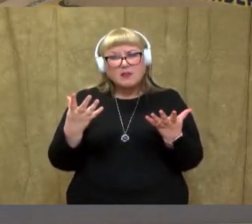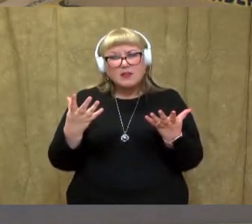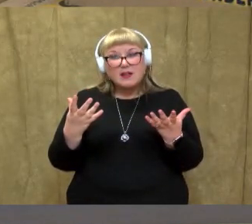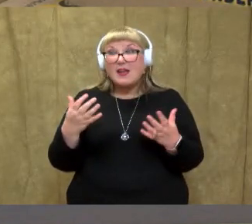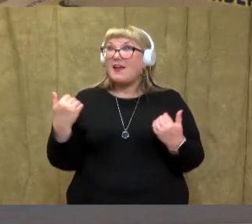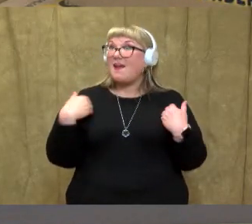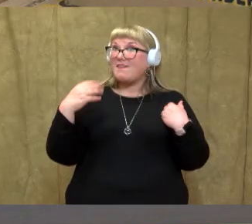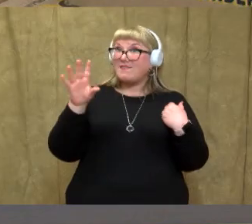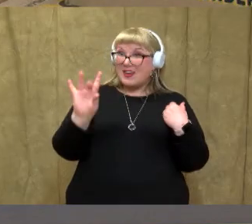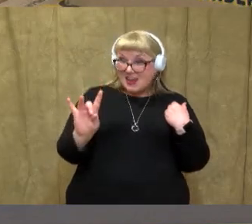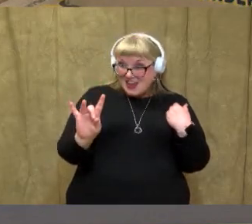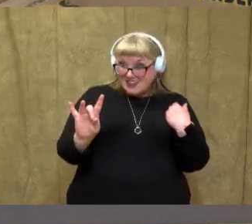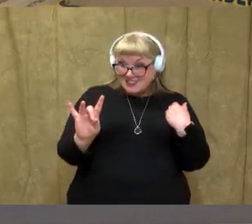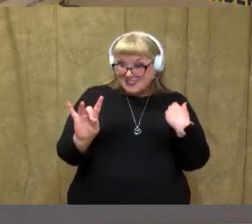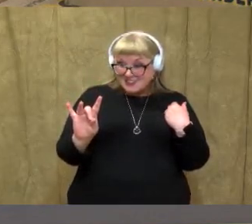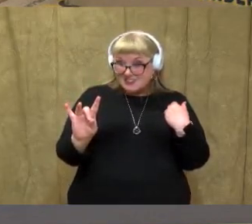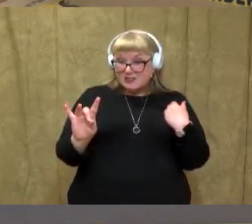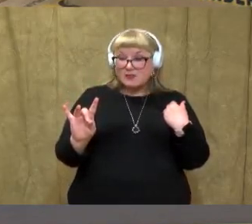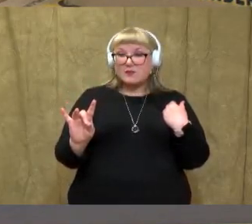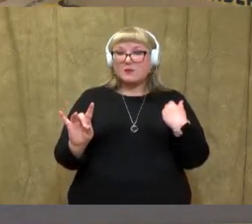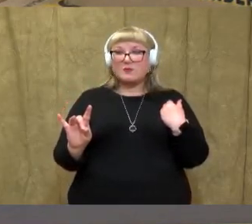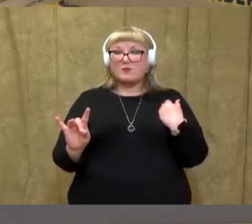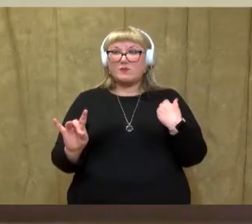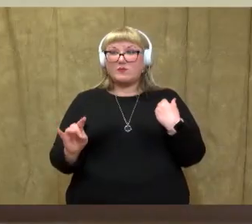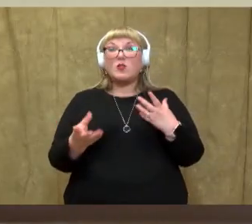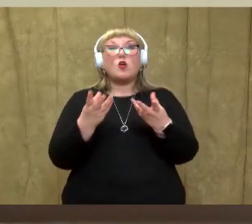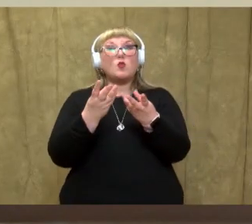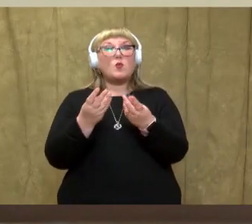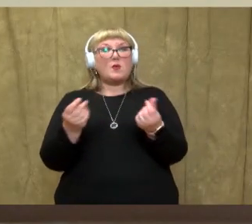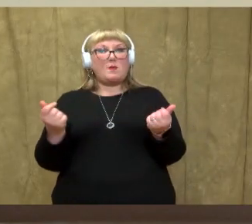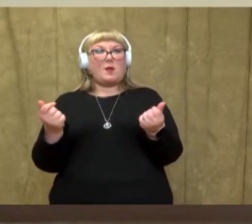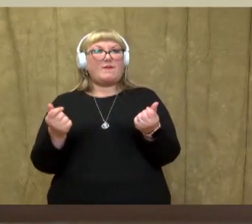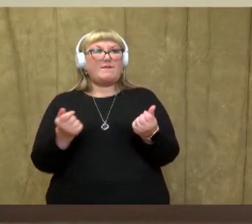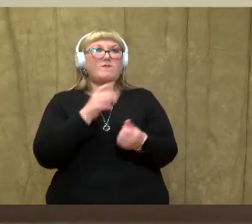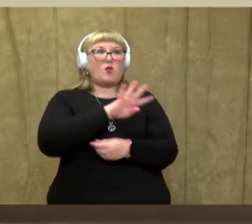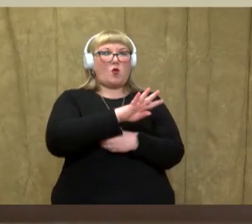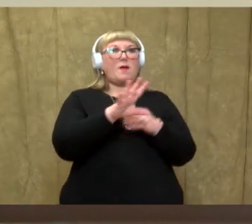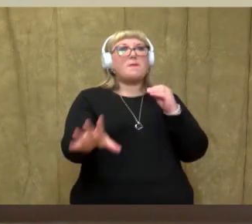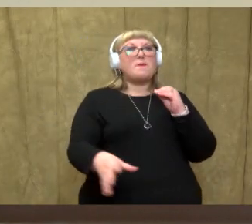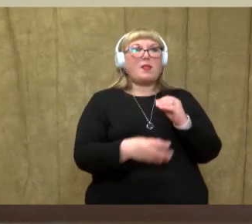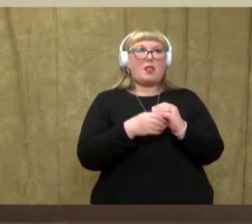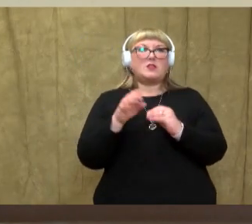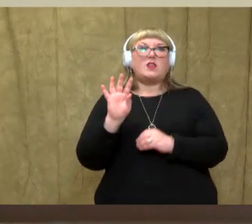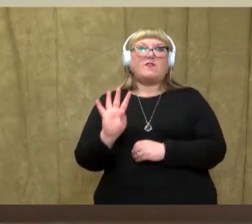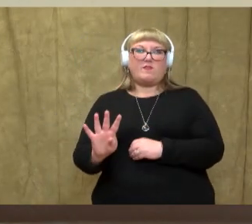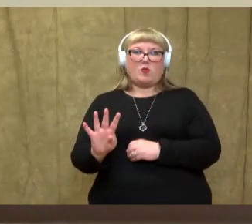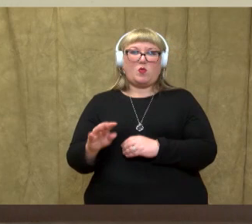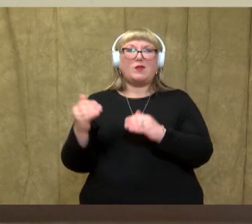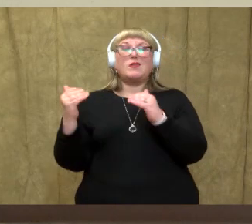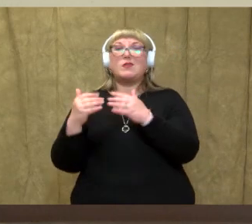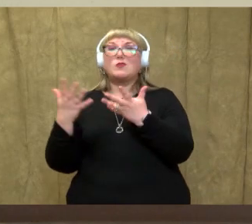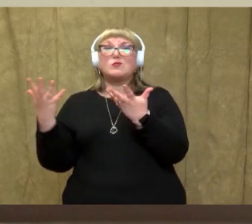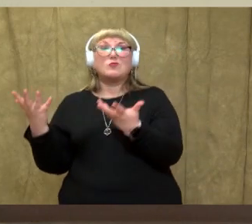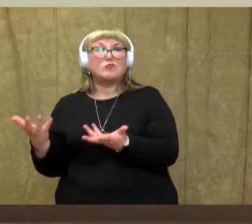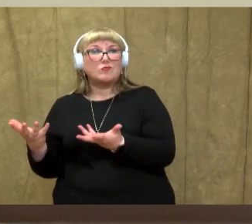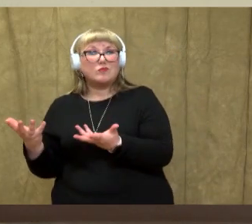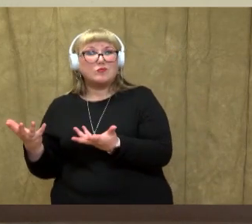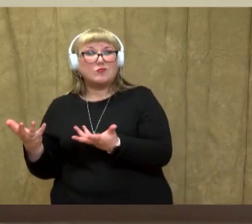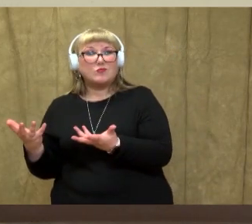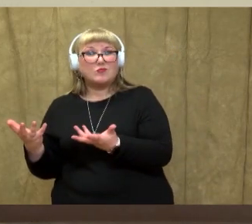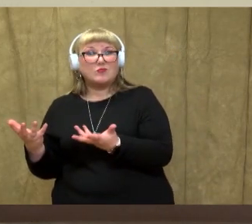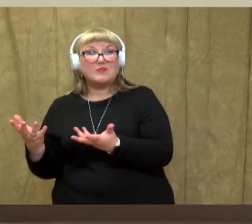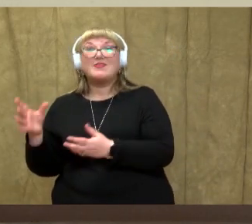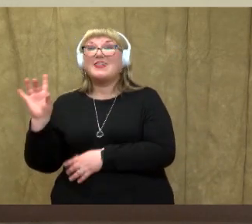have 8 mushrooms. So we solved our problem. 4 plus 4